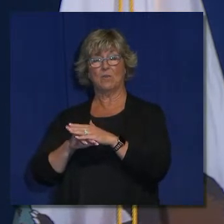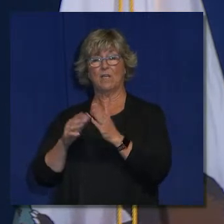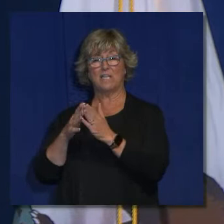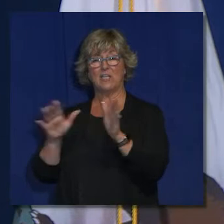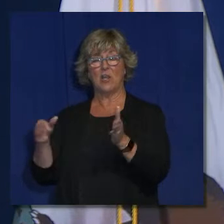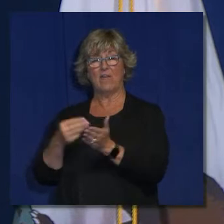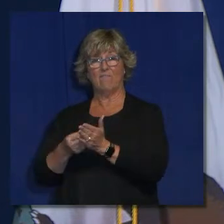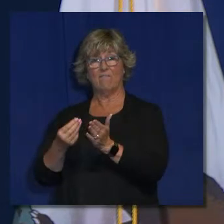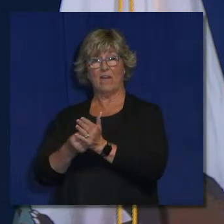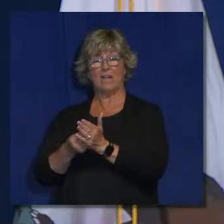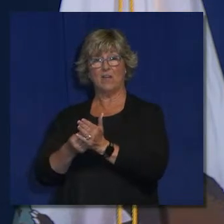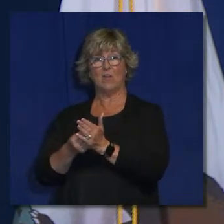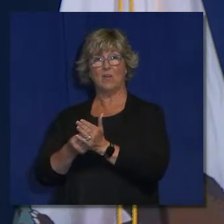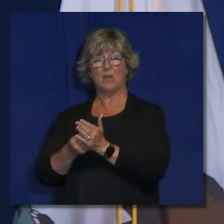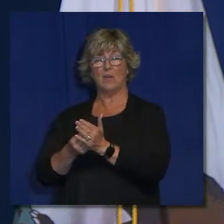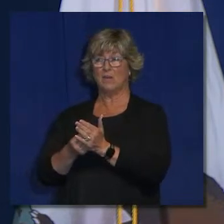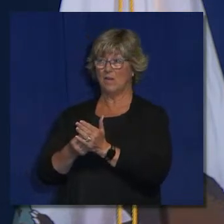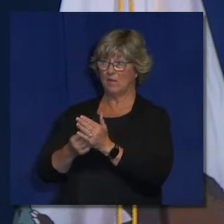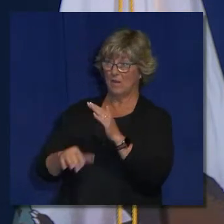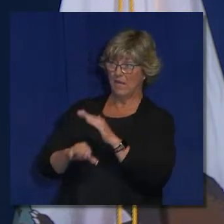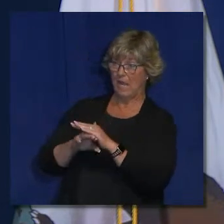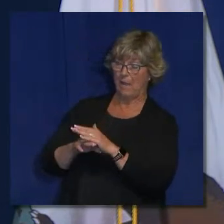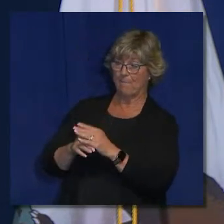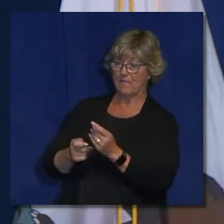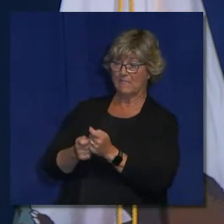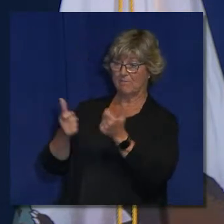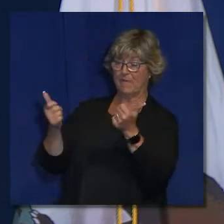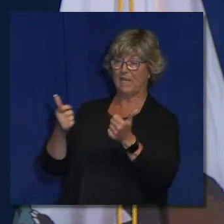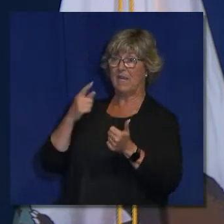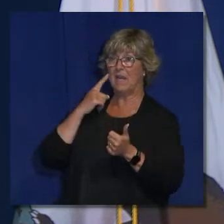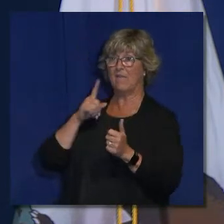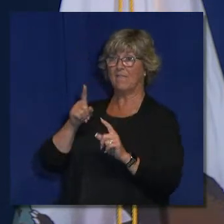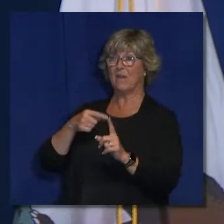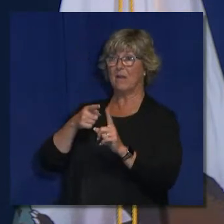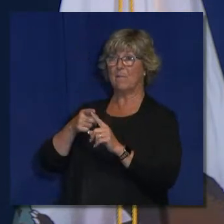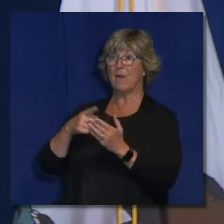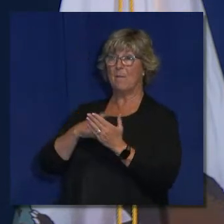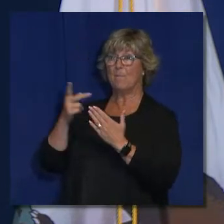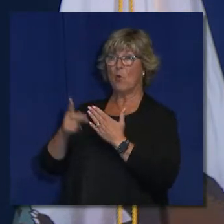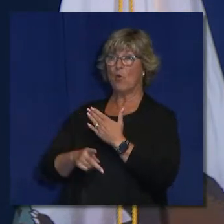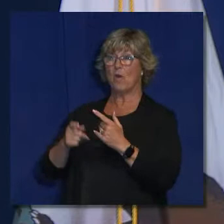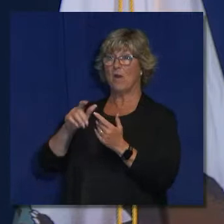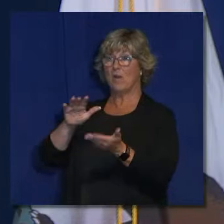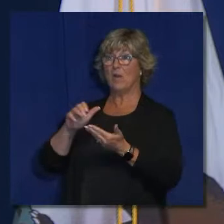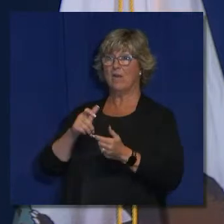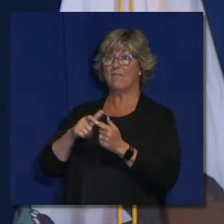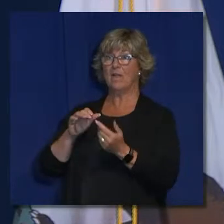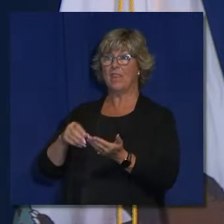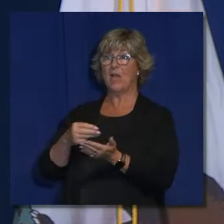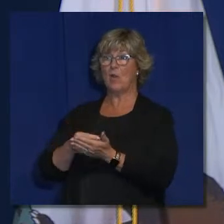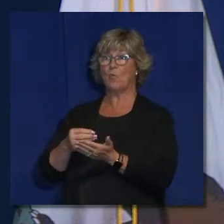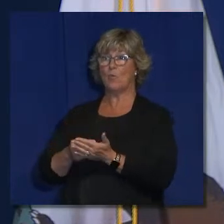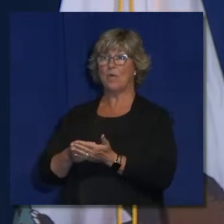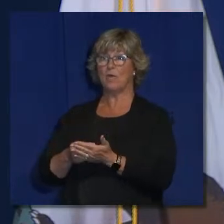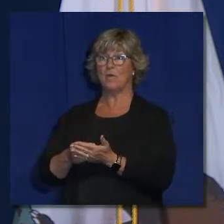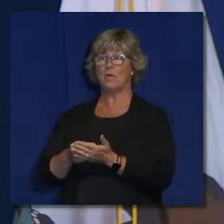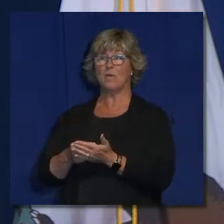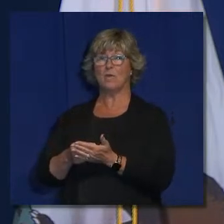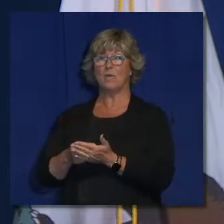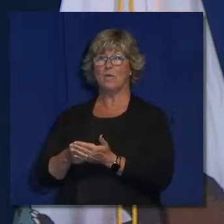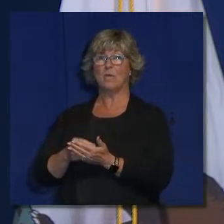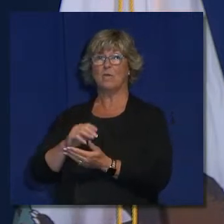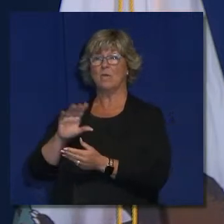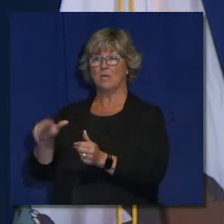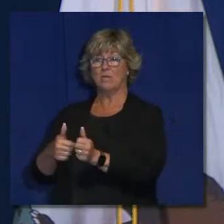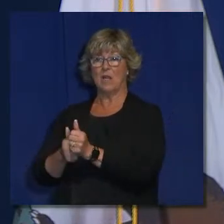general fund or cap spending for specific programs from that revenue and backfill with some